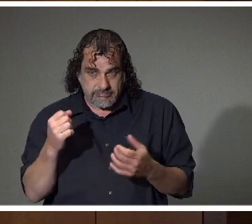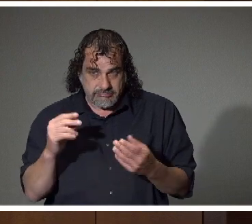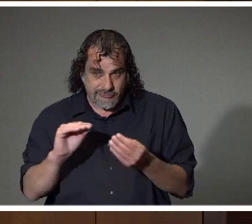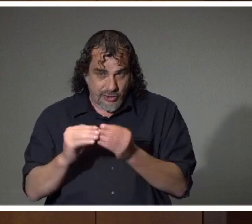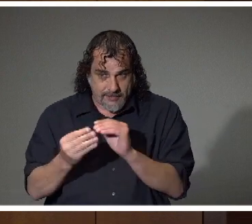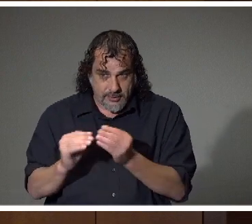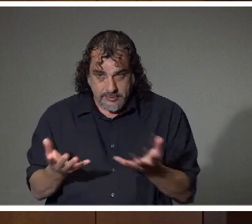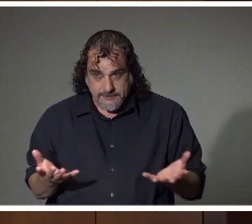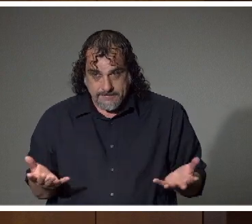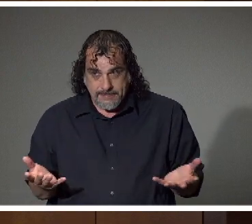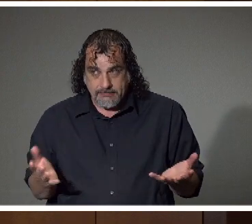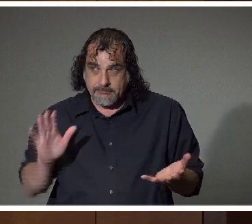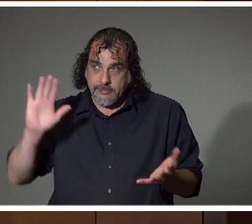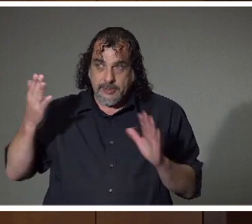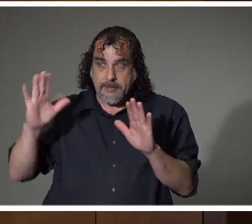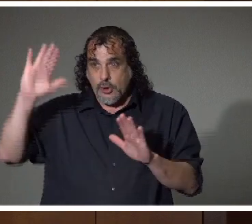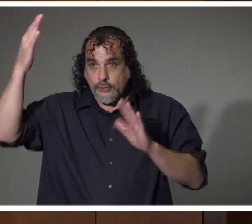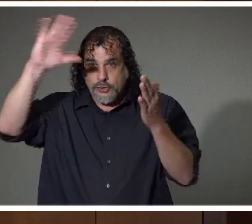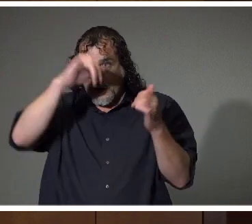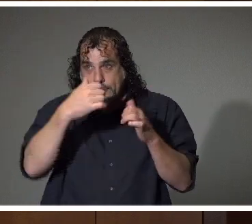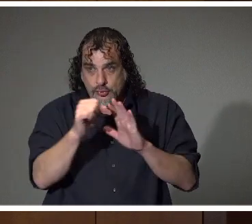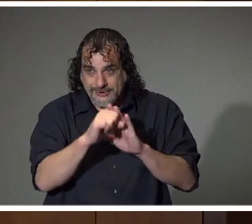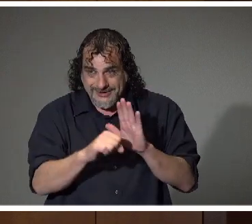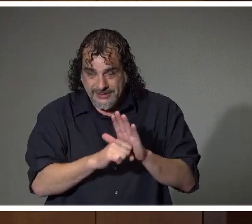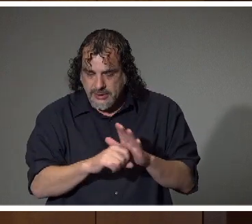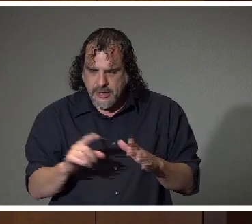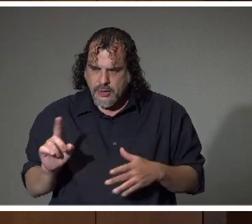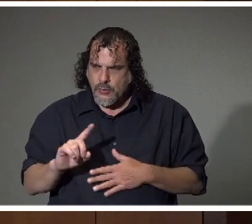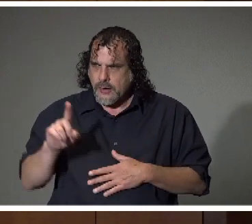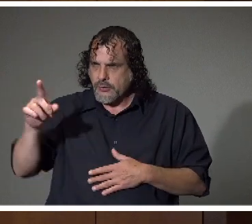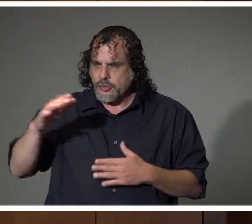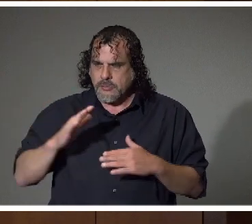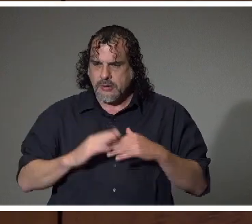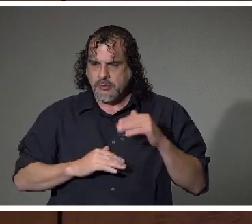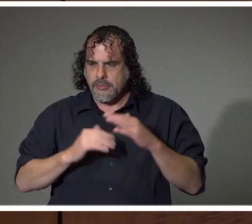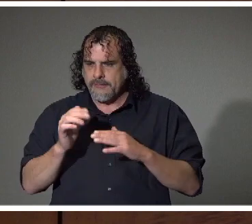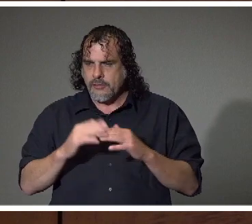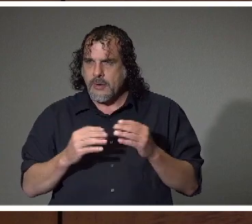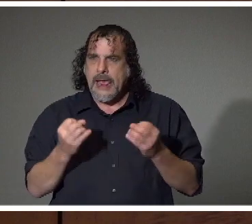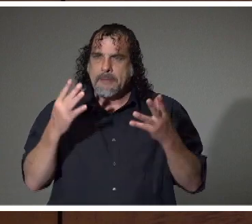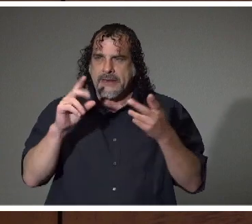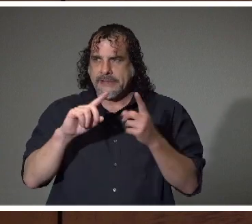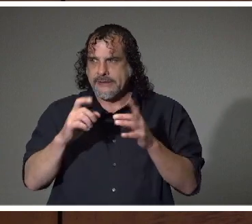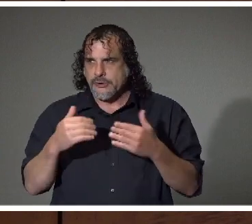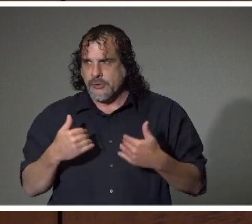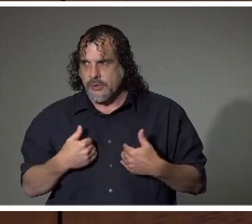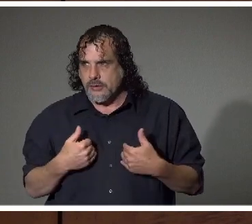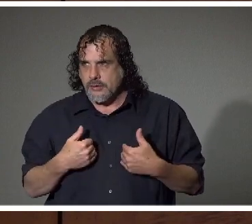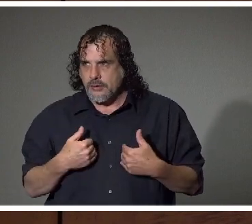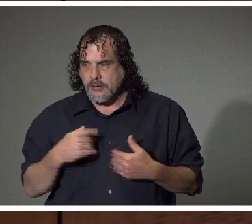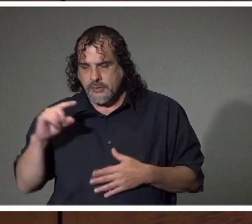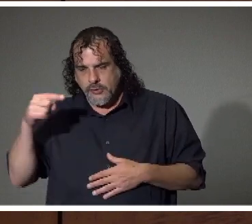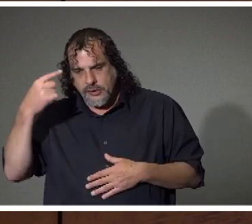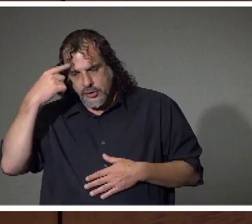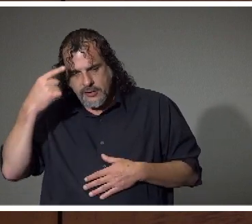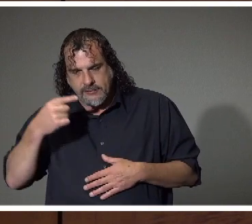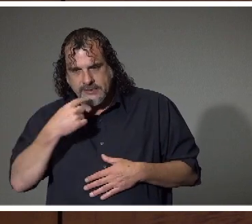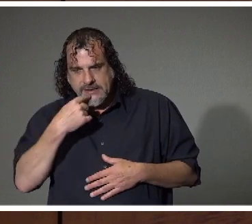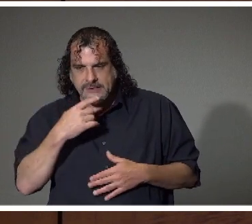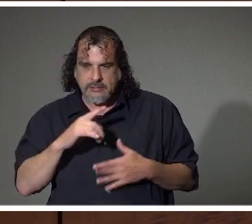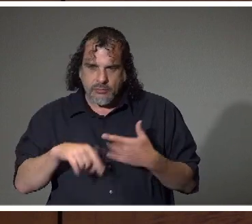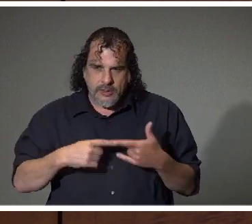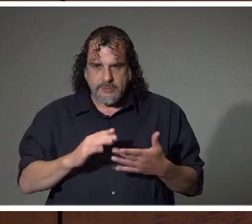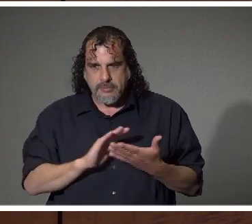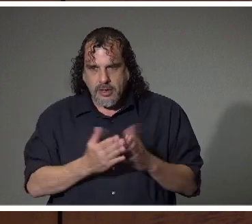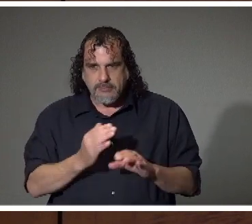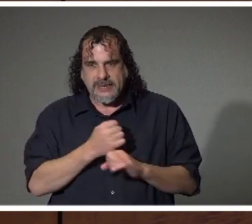for apples to apples comparisons, and where would you be comfortable? And when Governor Reeves talks about it being safe